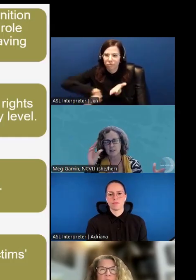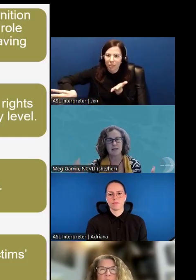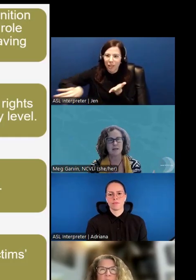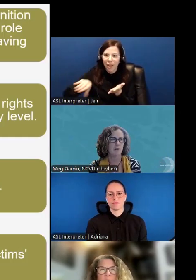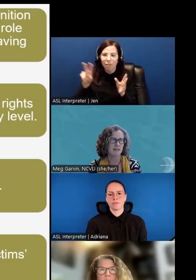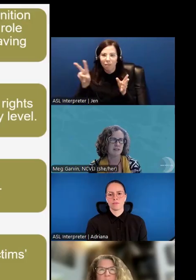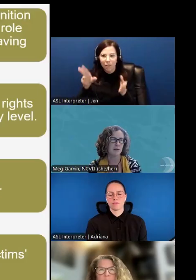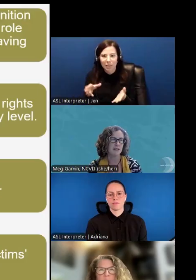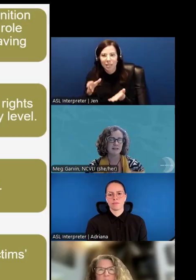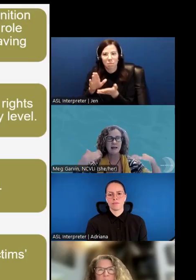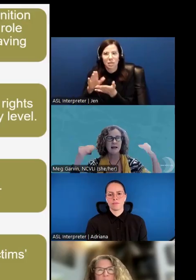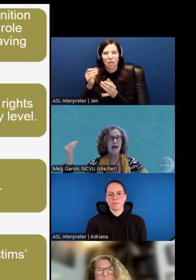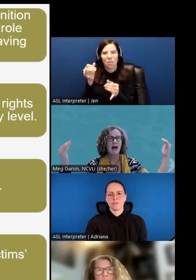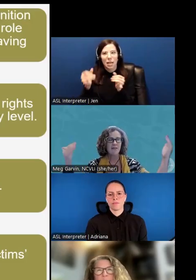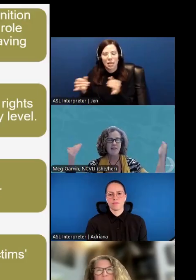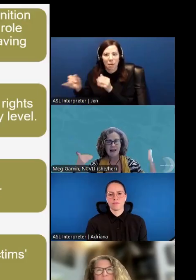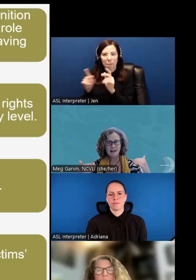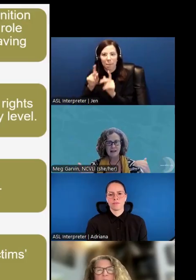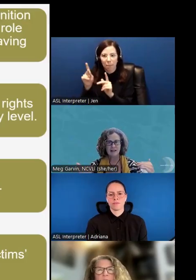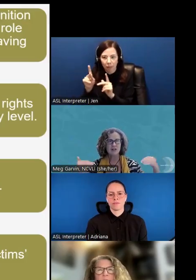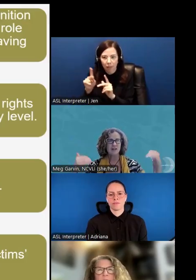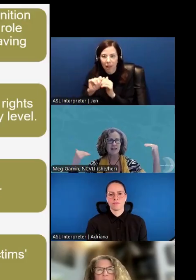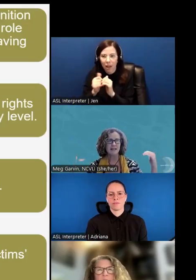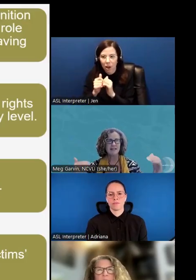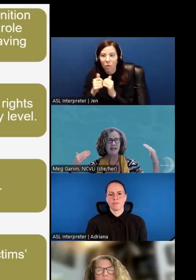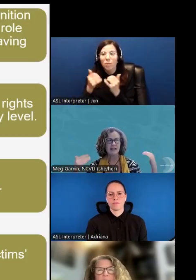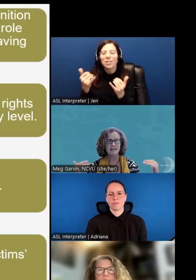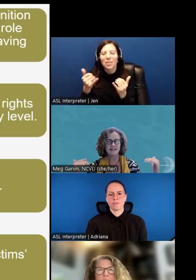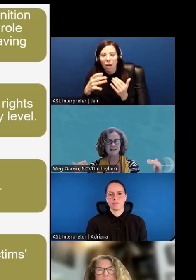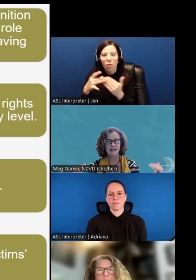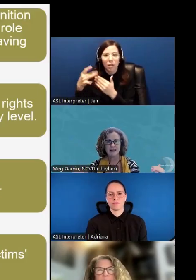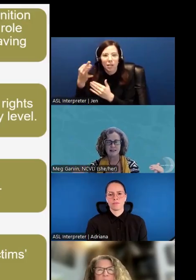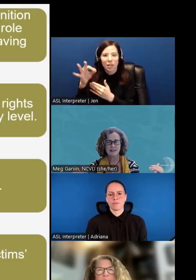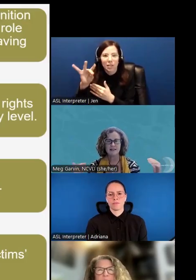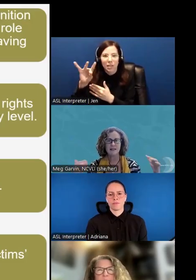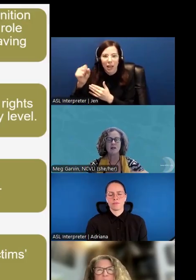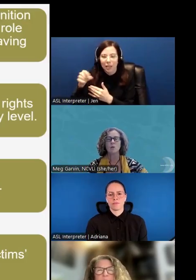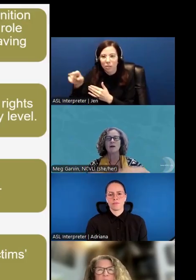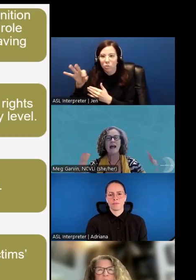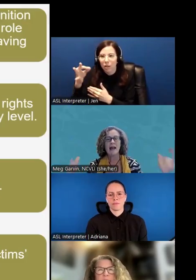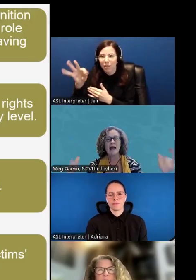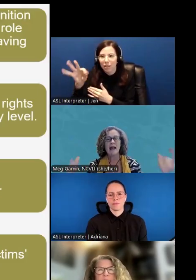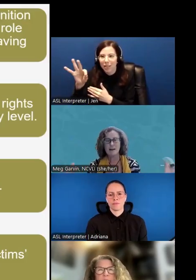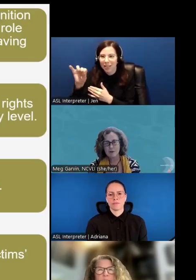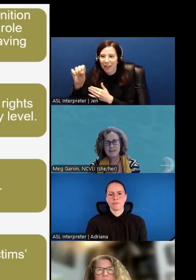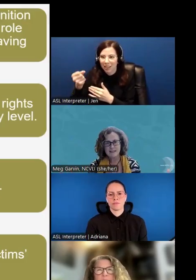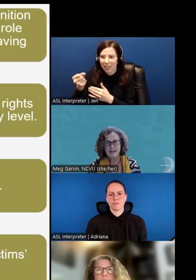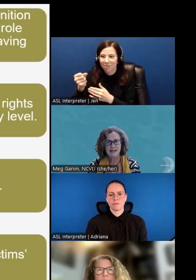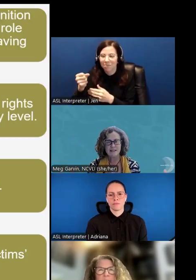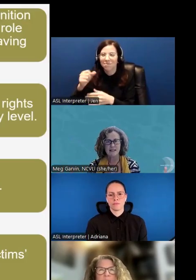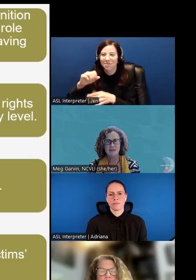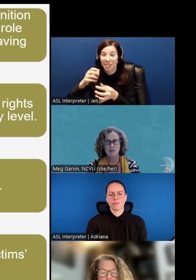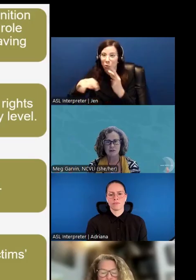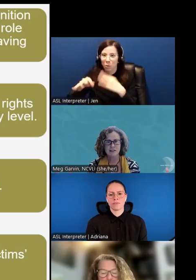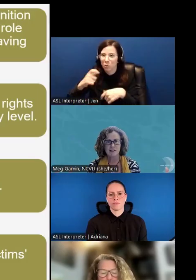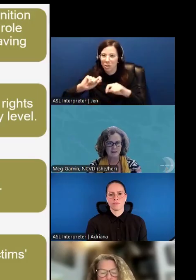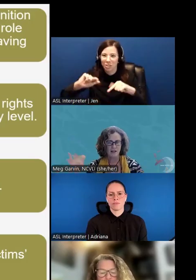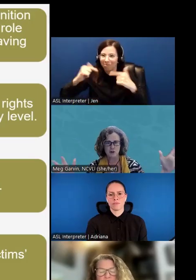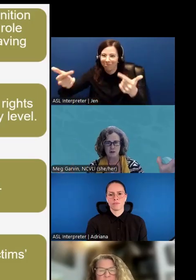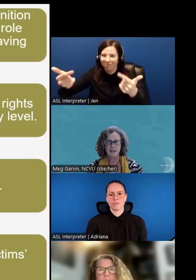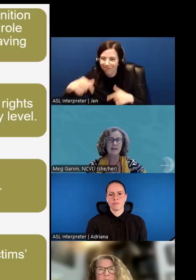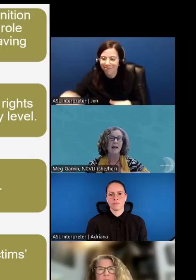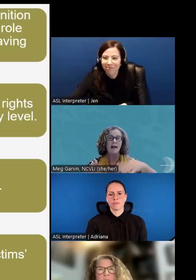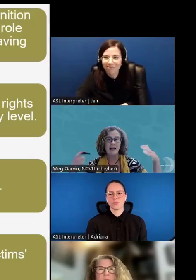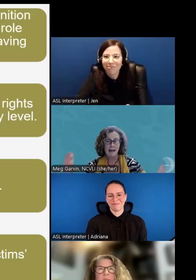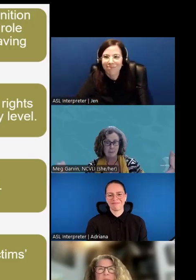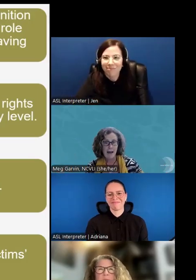as independent participants. And that led to the 1980s and 90s, when every state in the